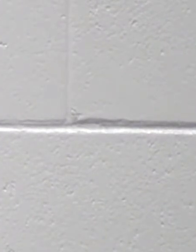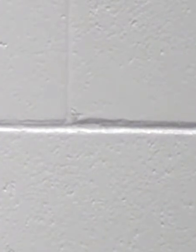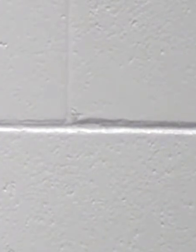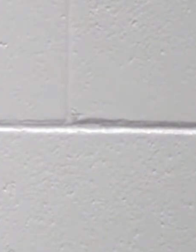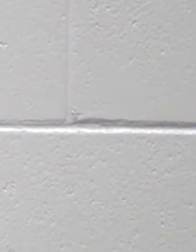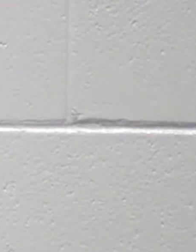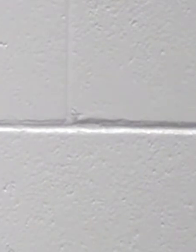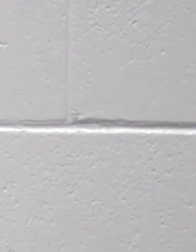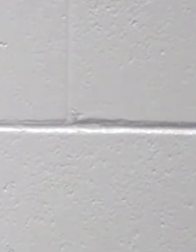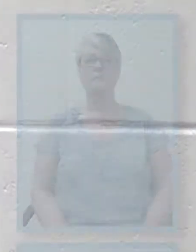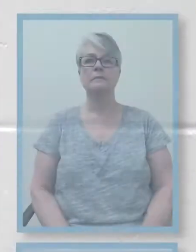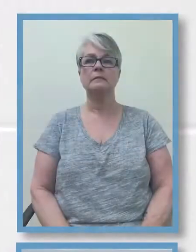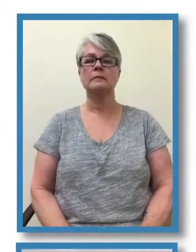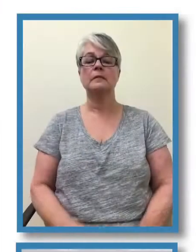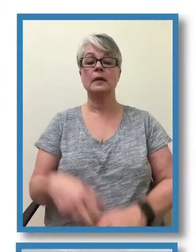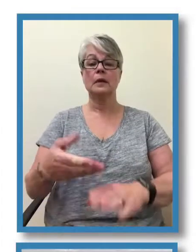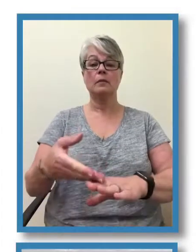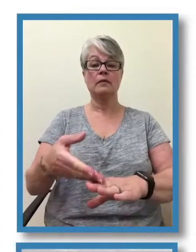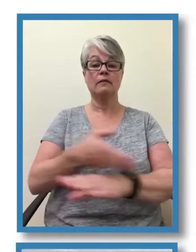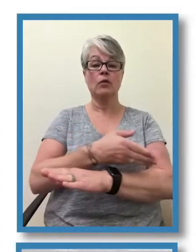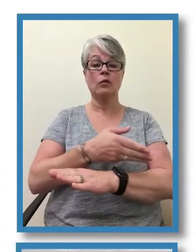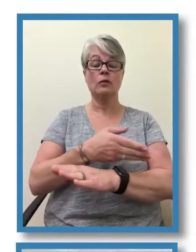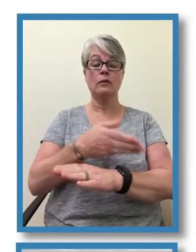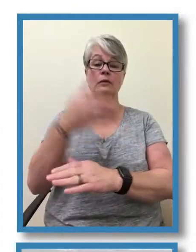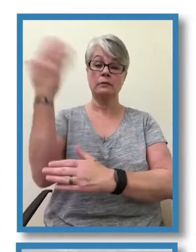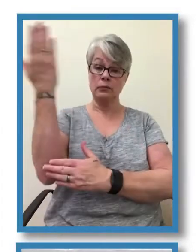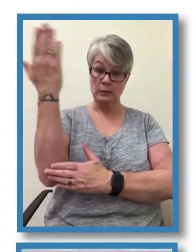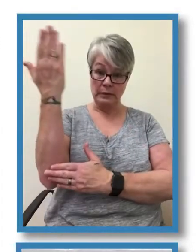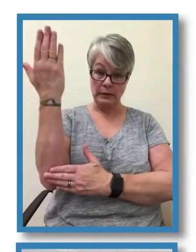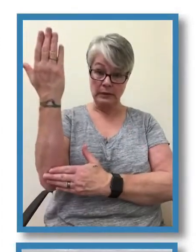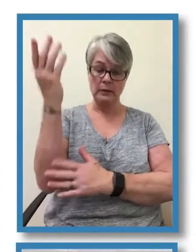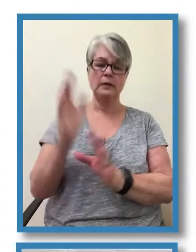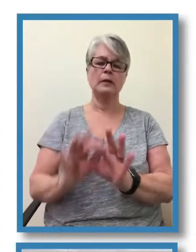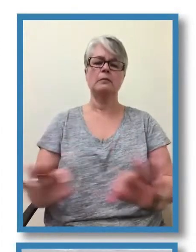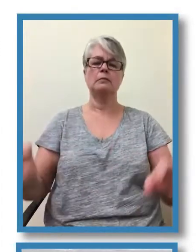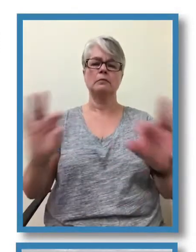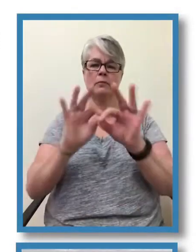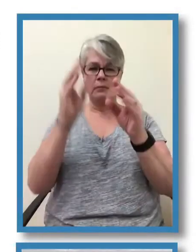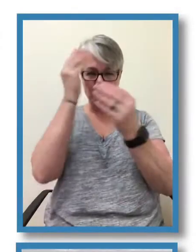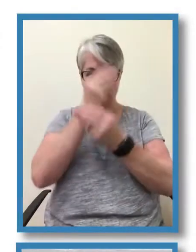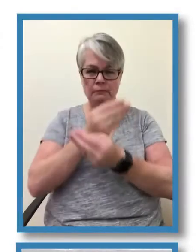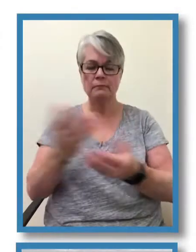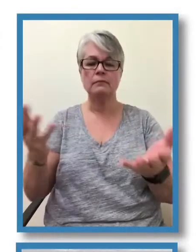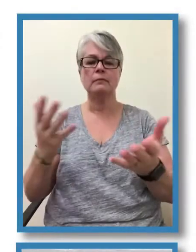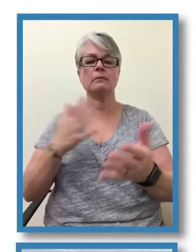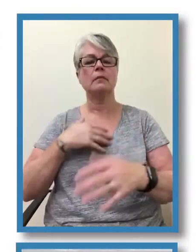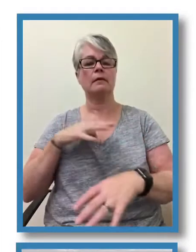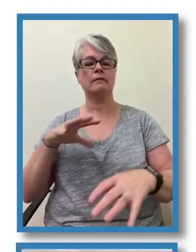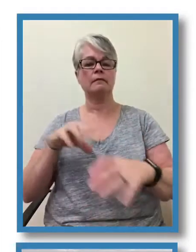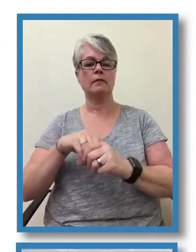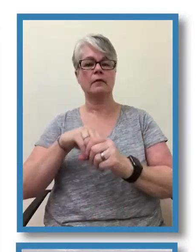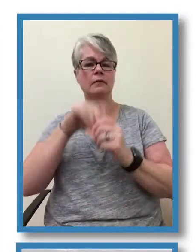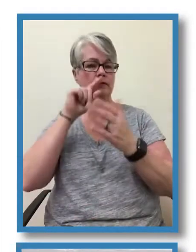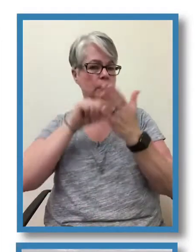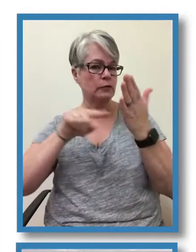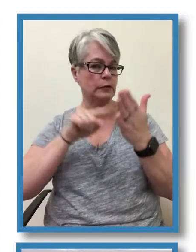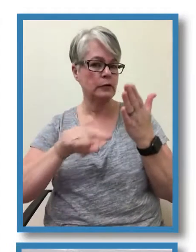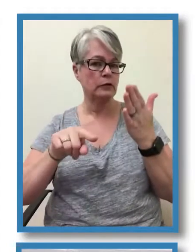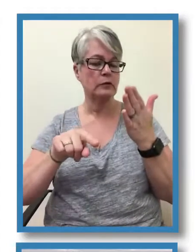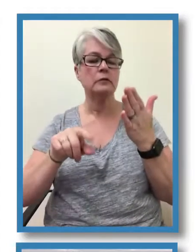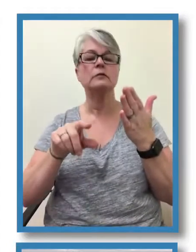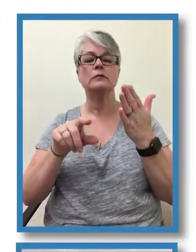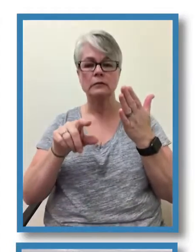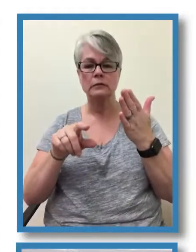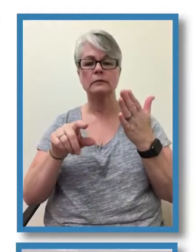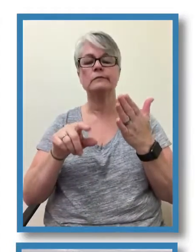and potential conflicts of interest that you should be aware of. We have, over many years, had funding